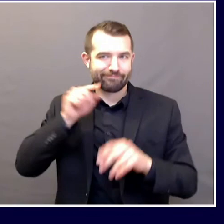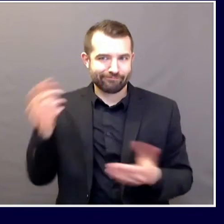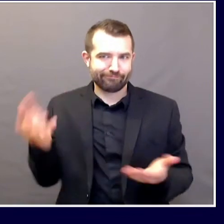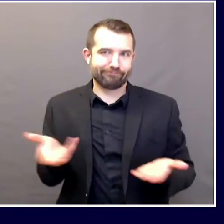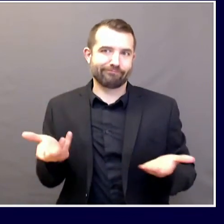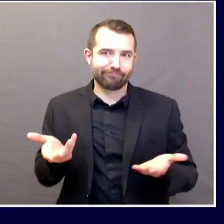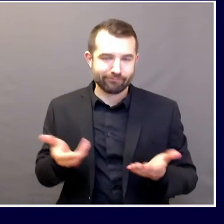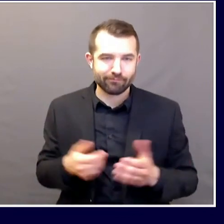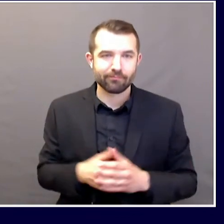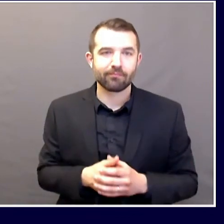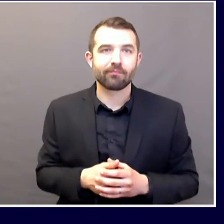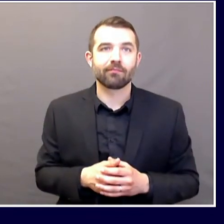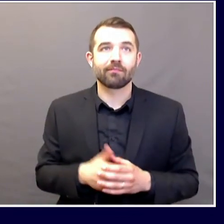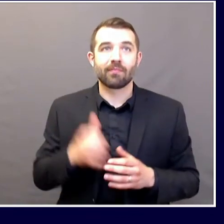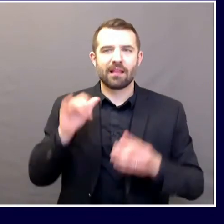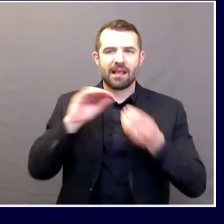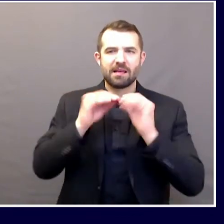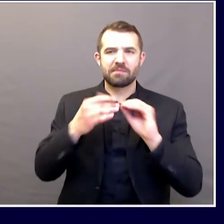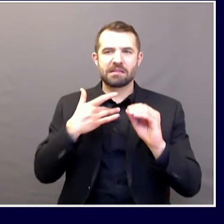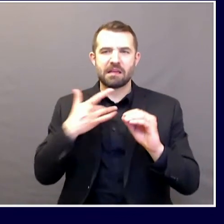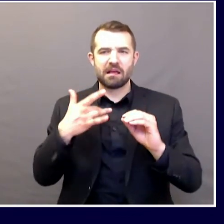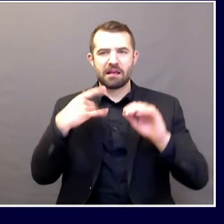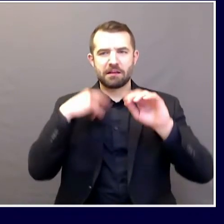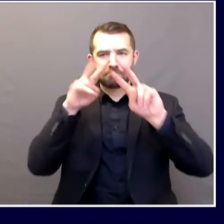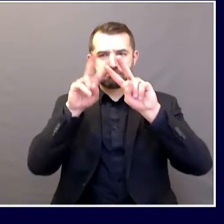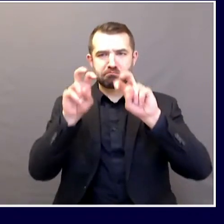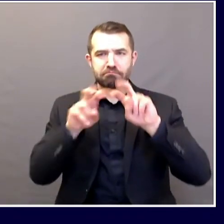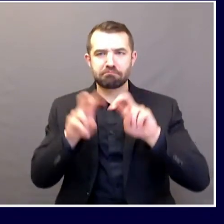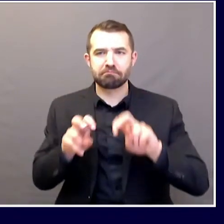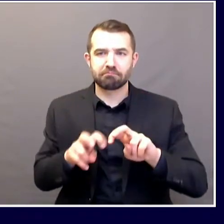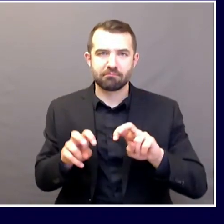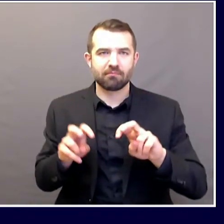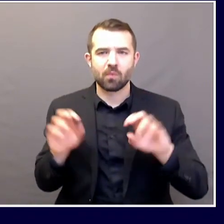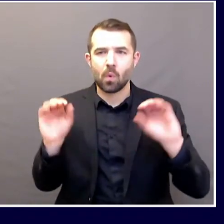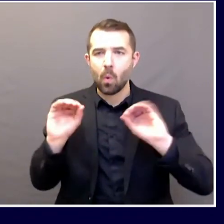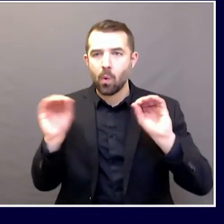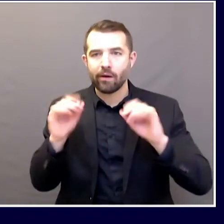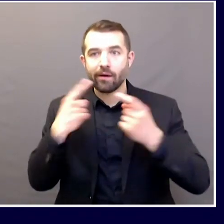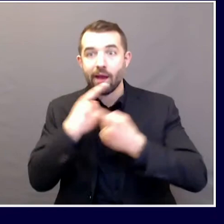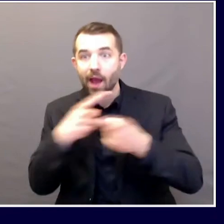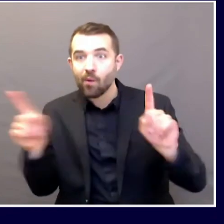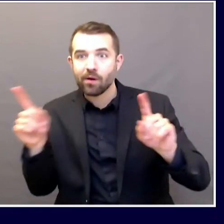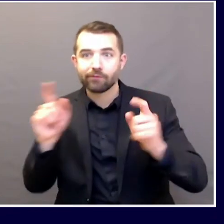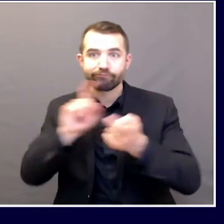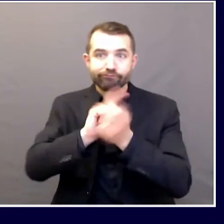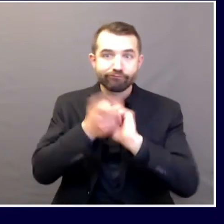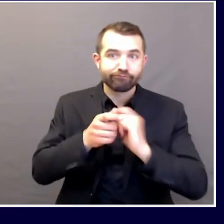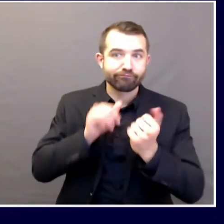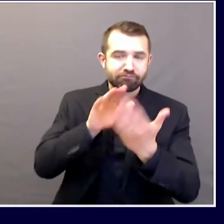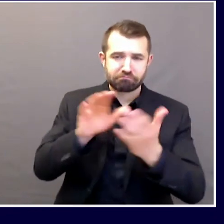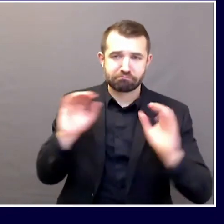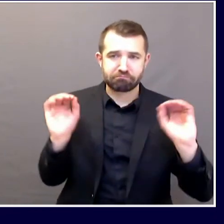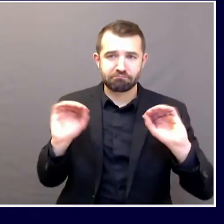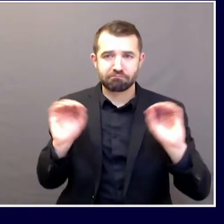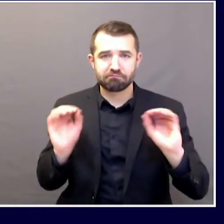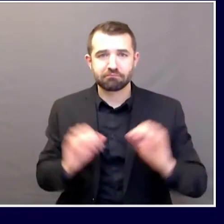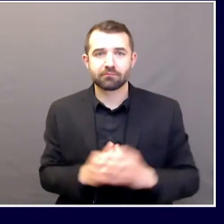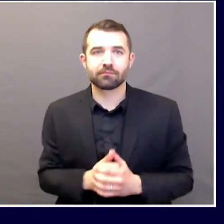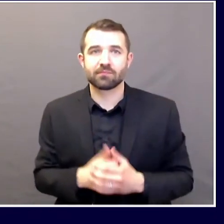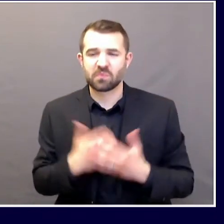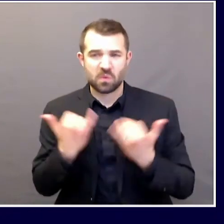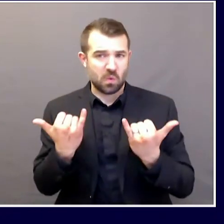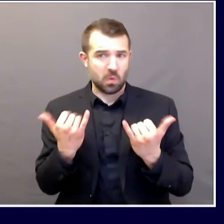look at them. No announcements on that at all today, but we are aware of some of those trends as well as the moves that other states have